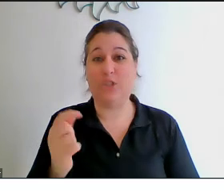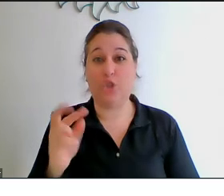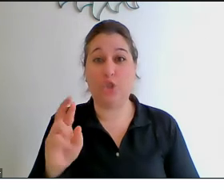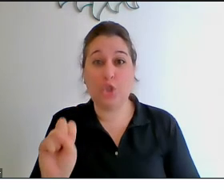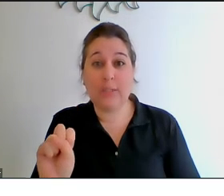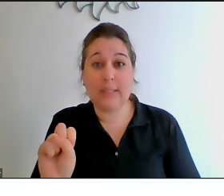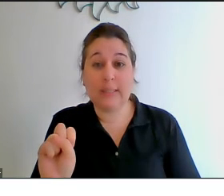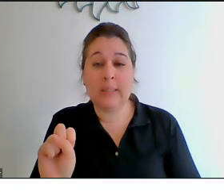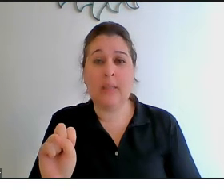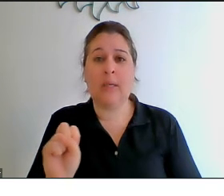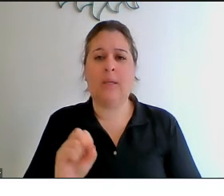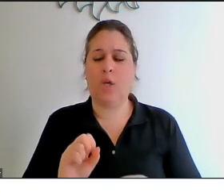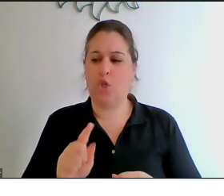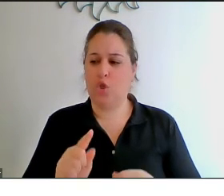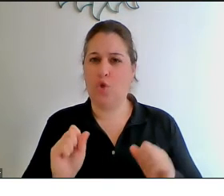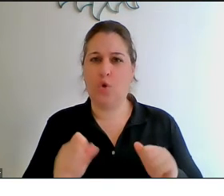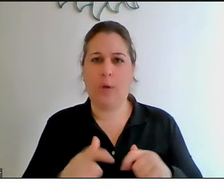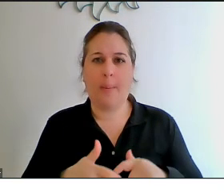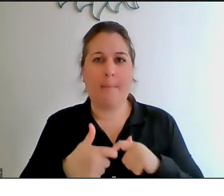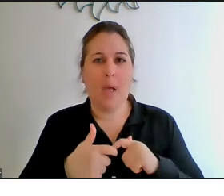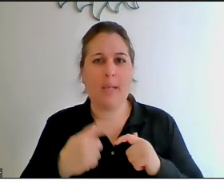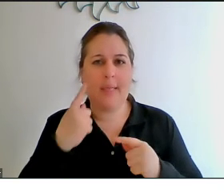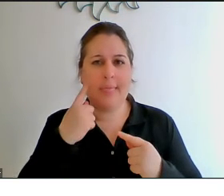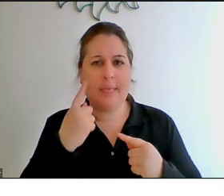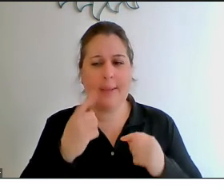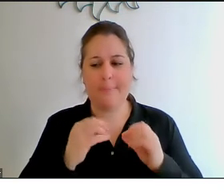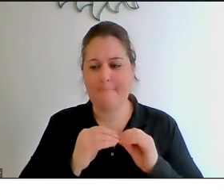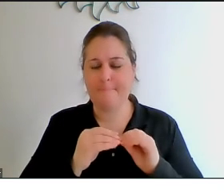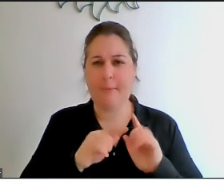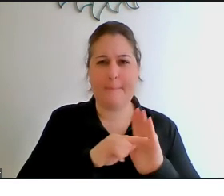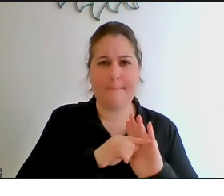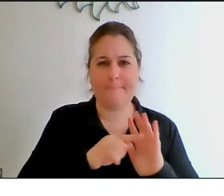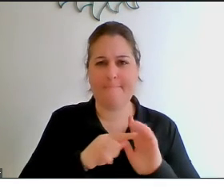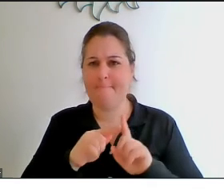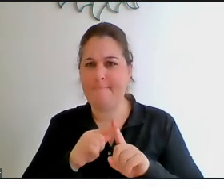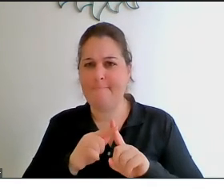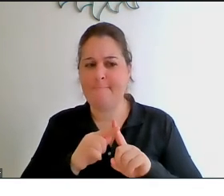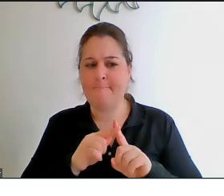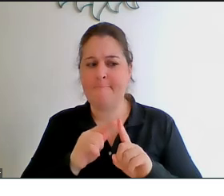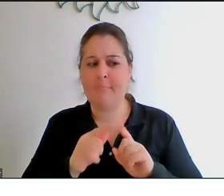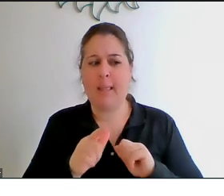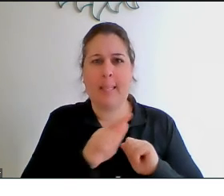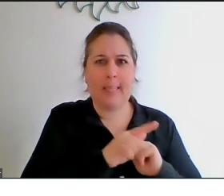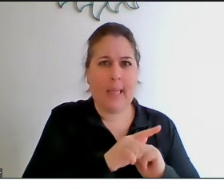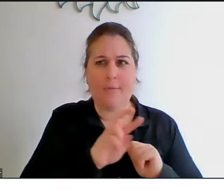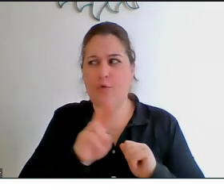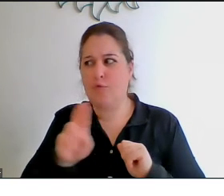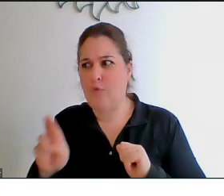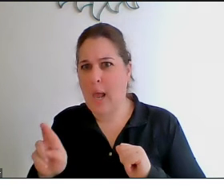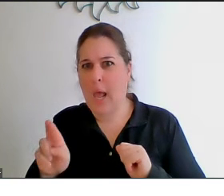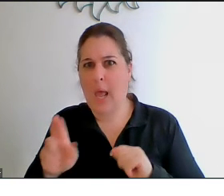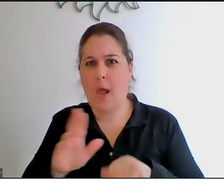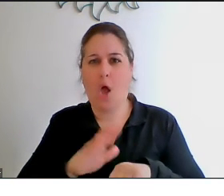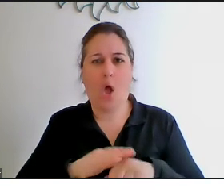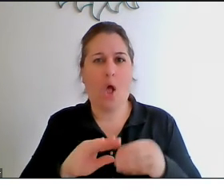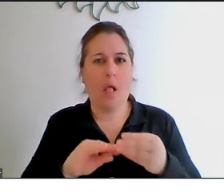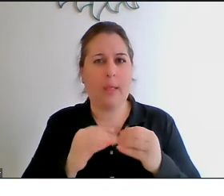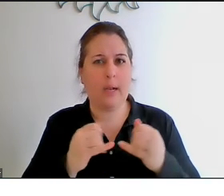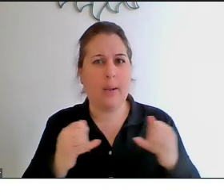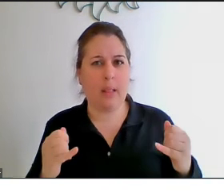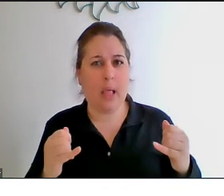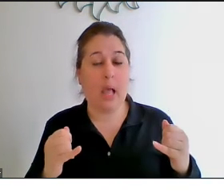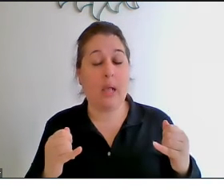head you could think about, oh, am I going on the right on the number line, or am I going to the left? But it can be